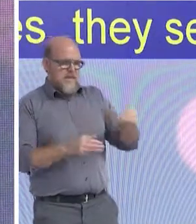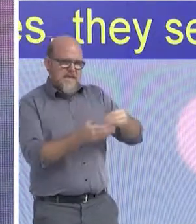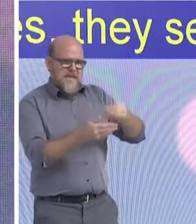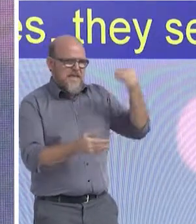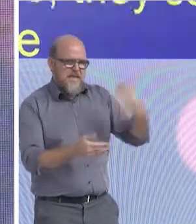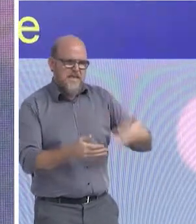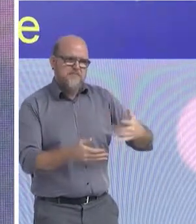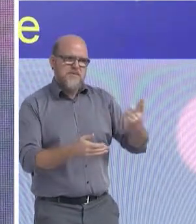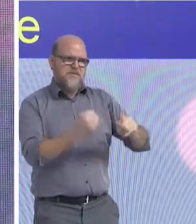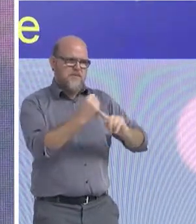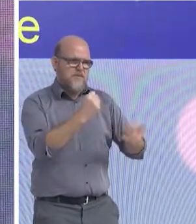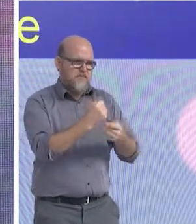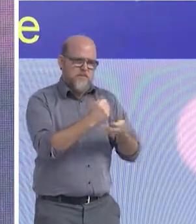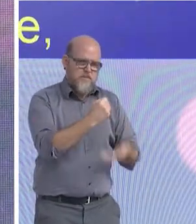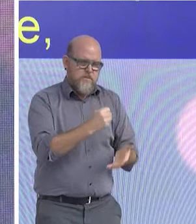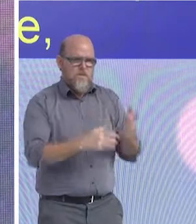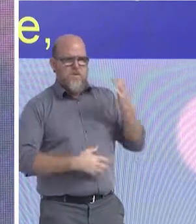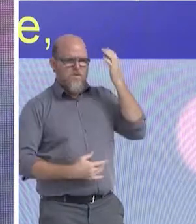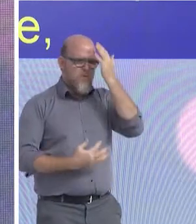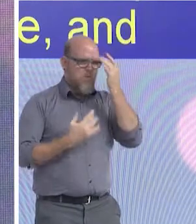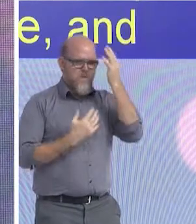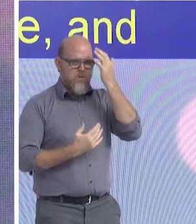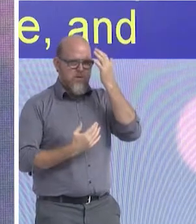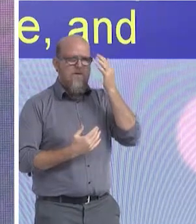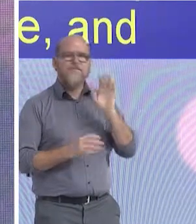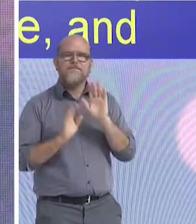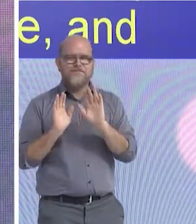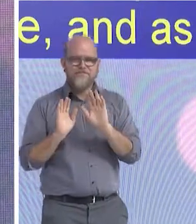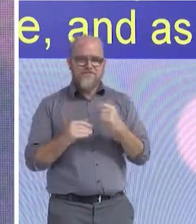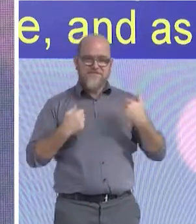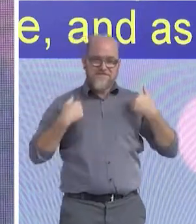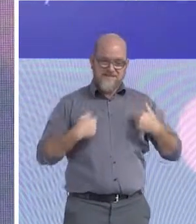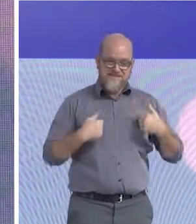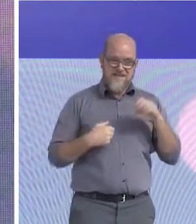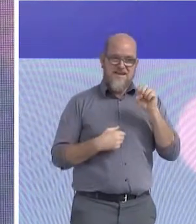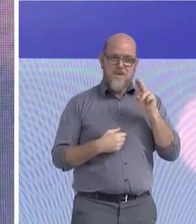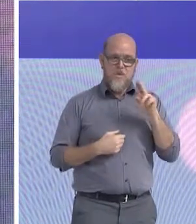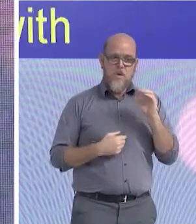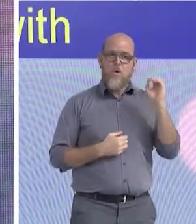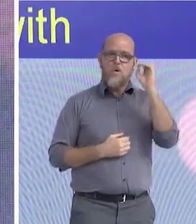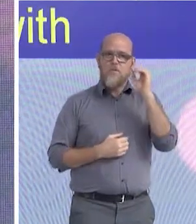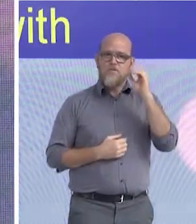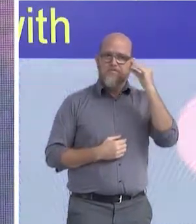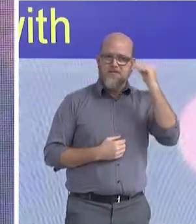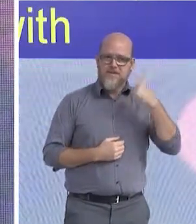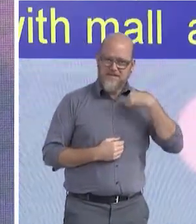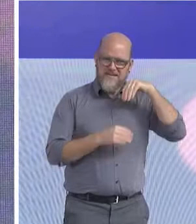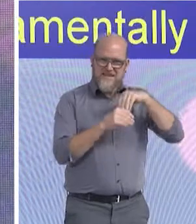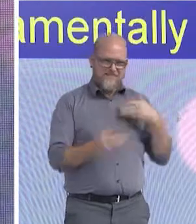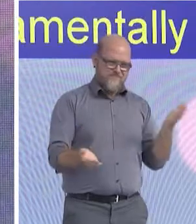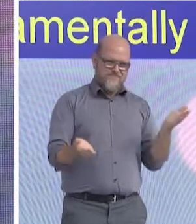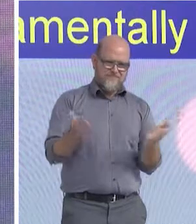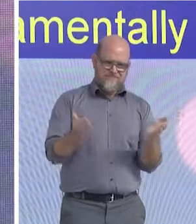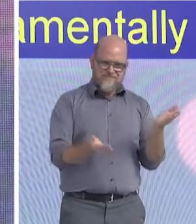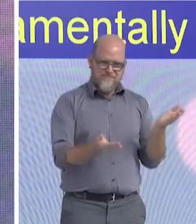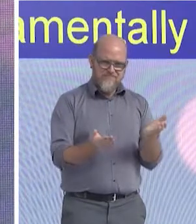so as ombudsman, we deal with maladministration and fundamentally we deal with